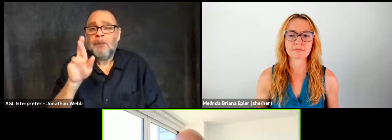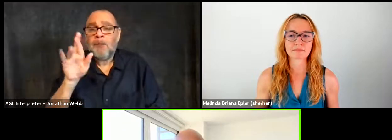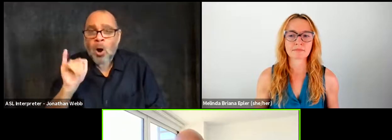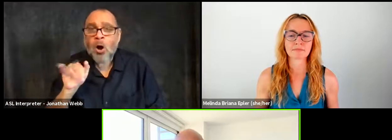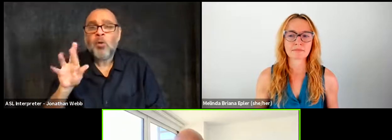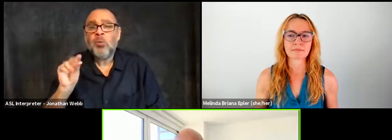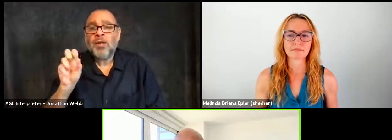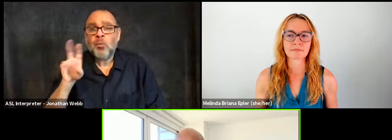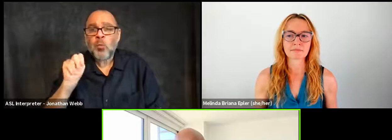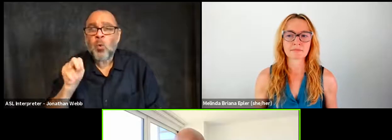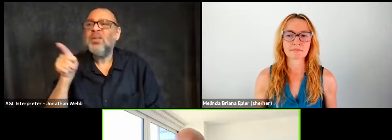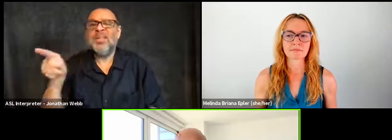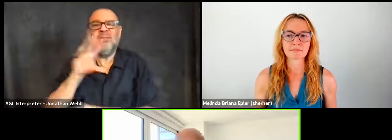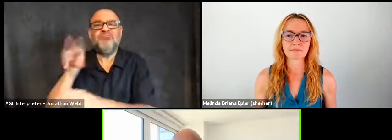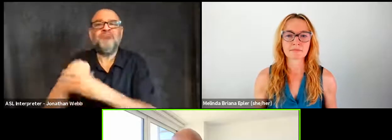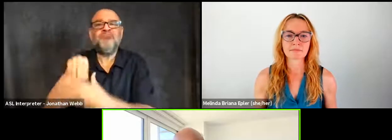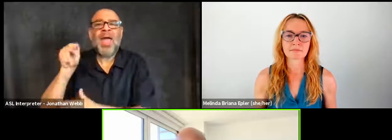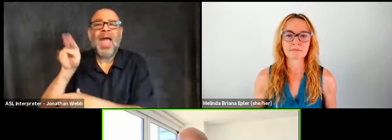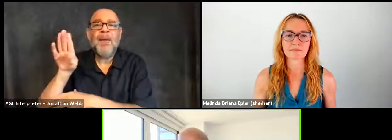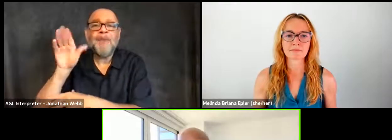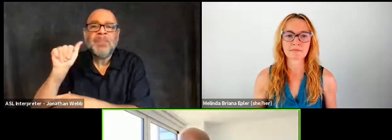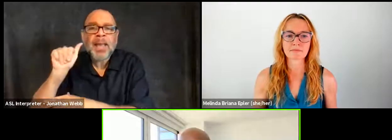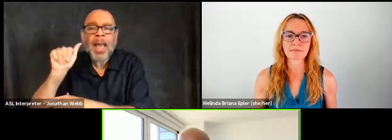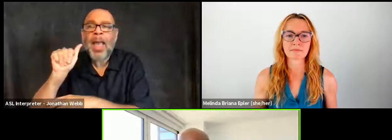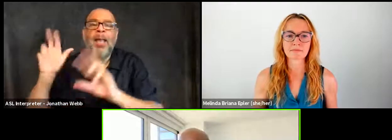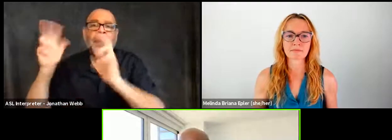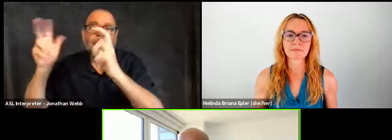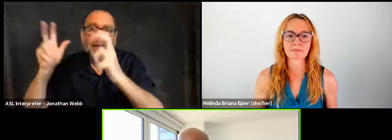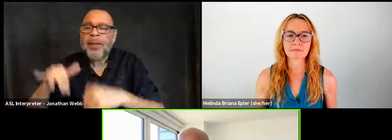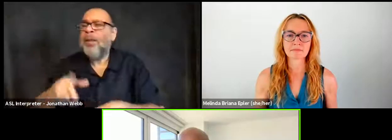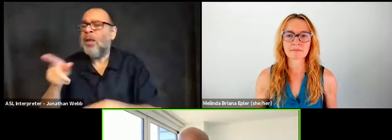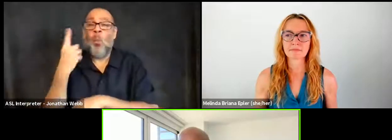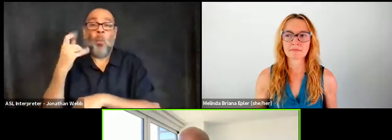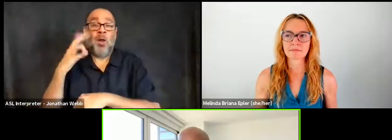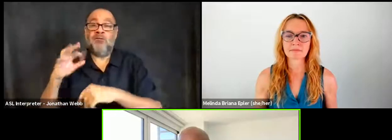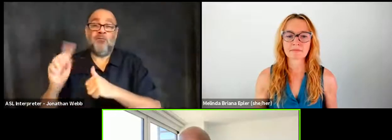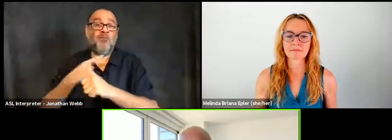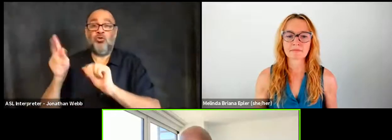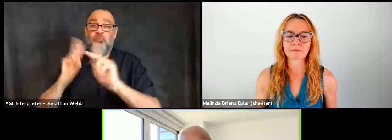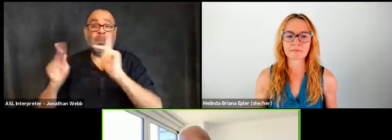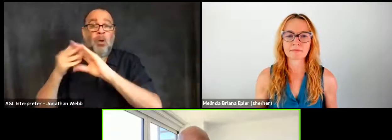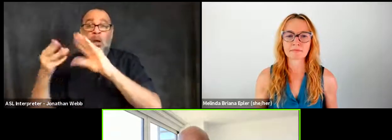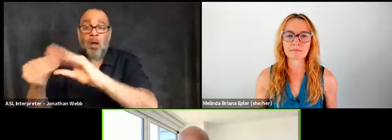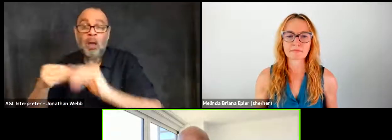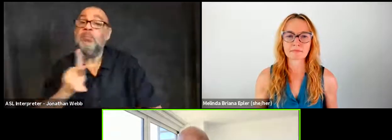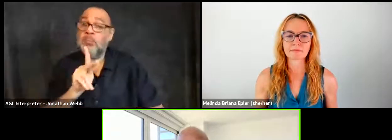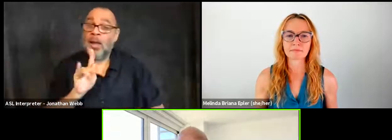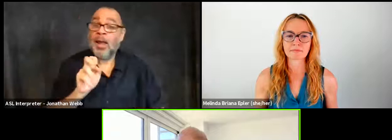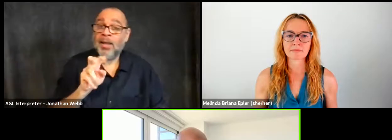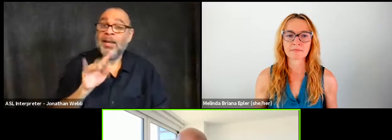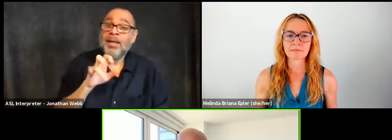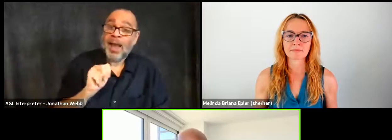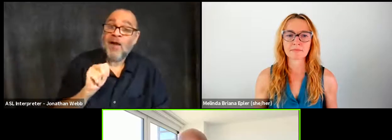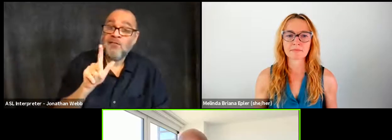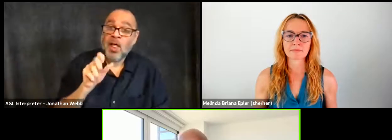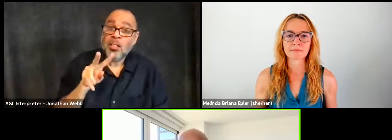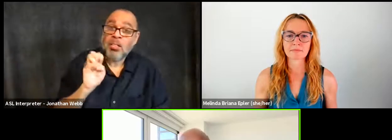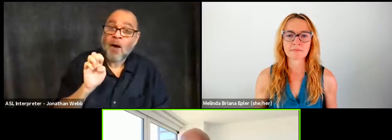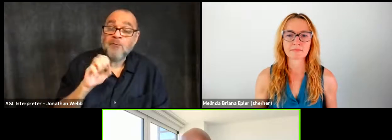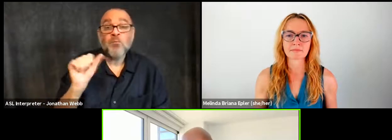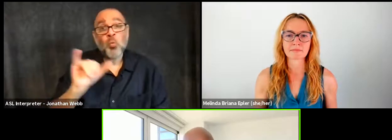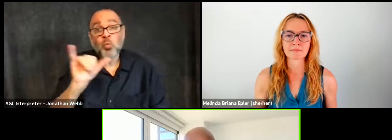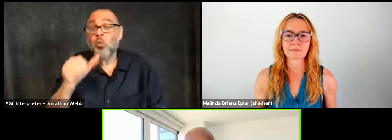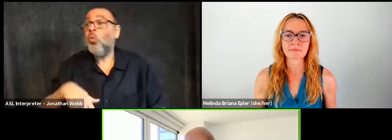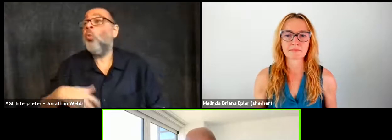it. Then Kevin Love came, but we need athletes, we need the rappers, but we also need